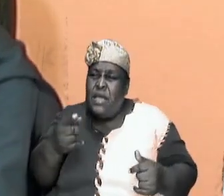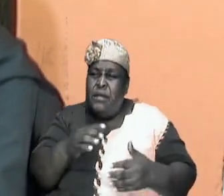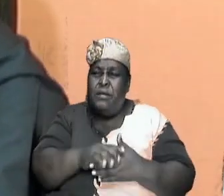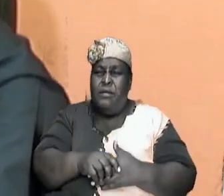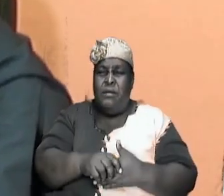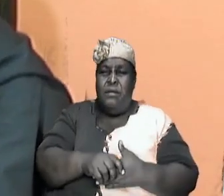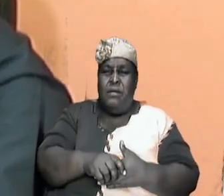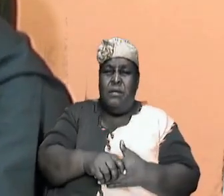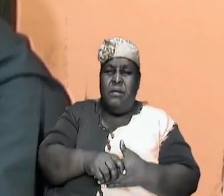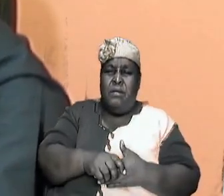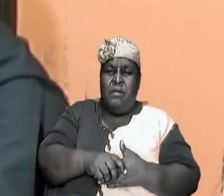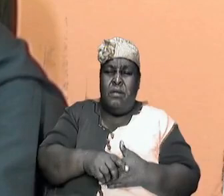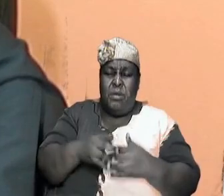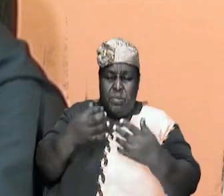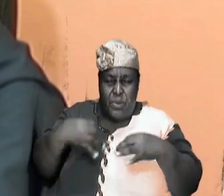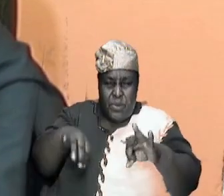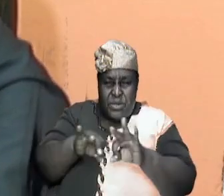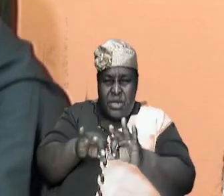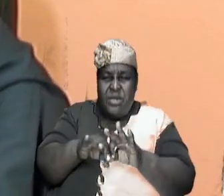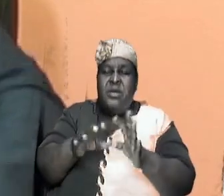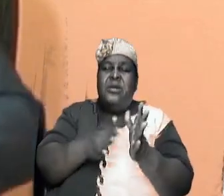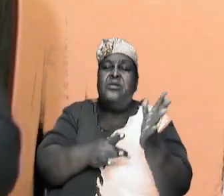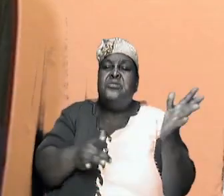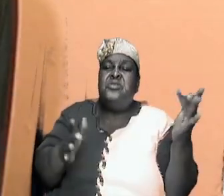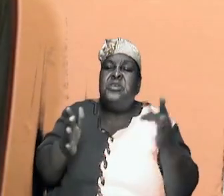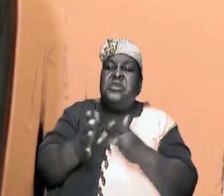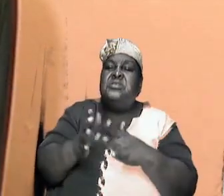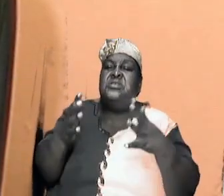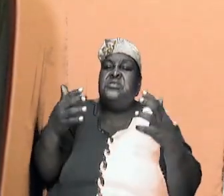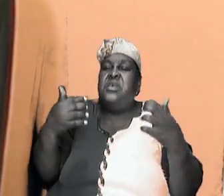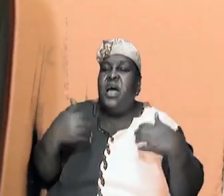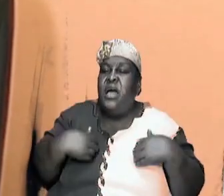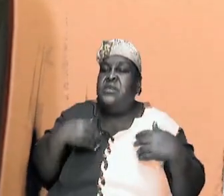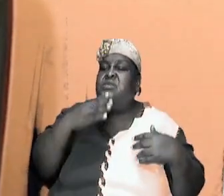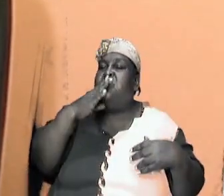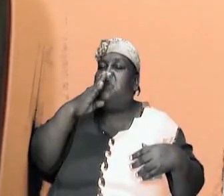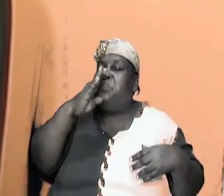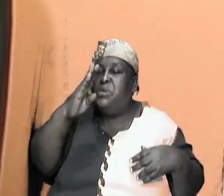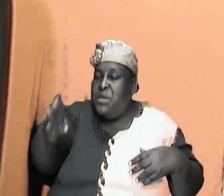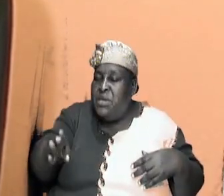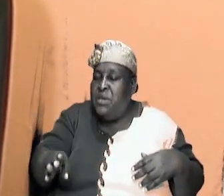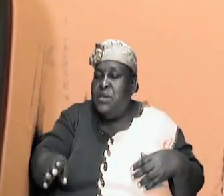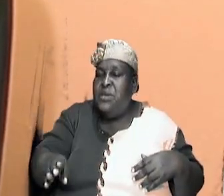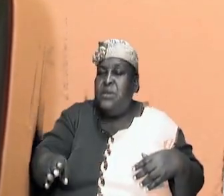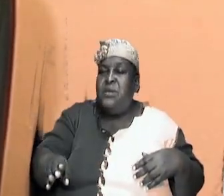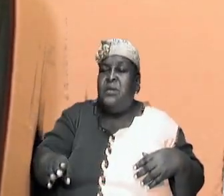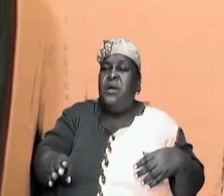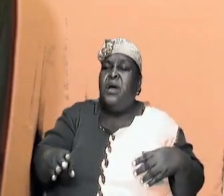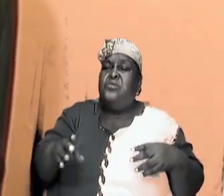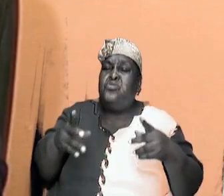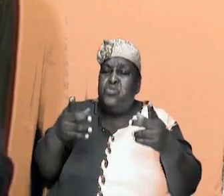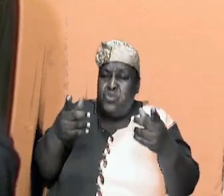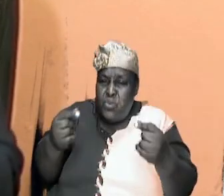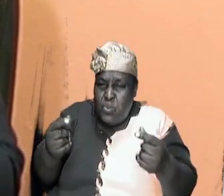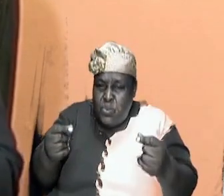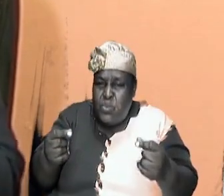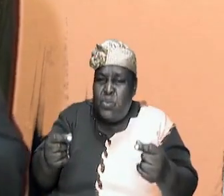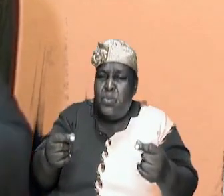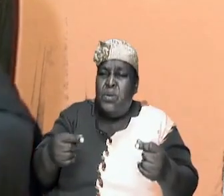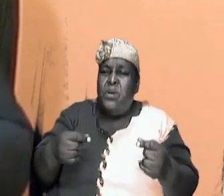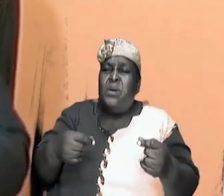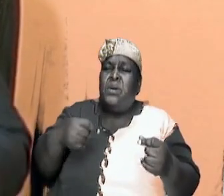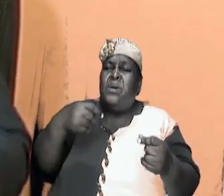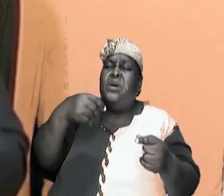the essence of the scripture was that Jesus had to be about his father's business. That was the essence of the